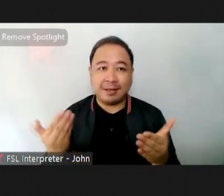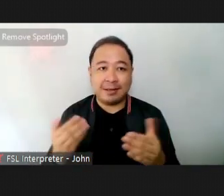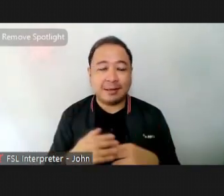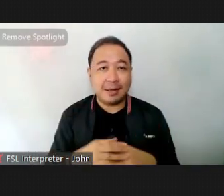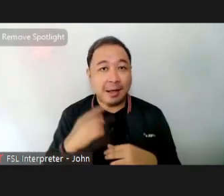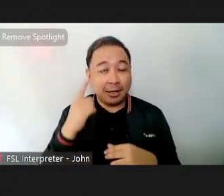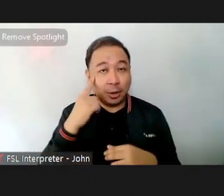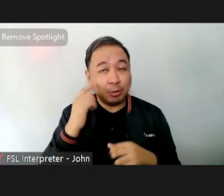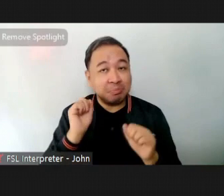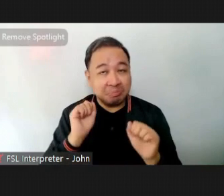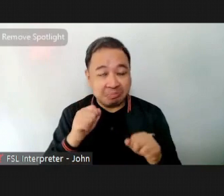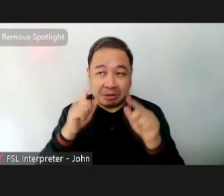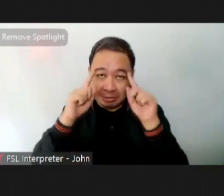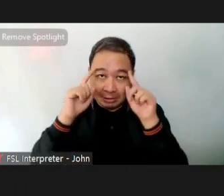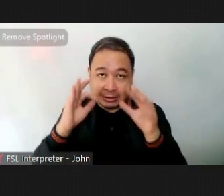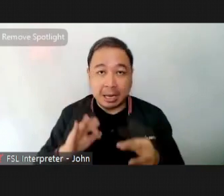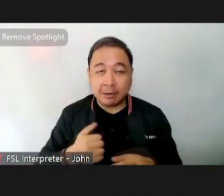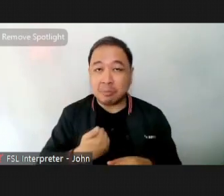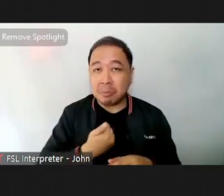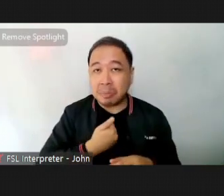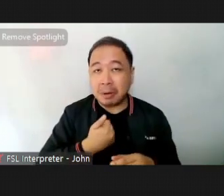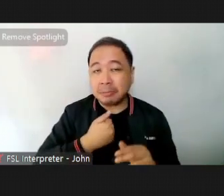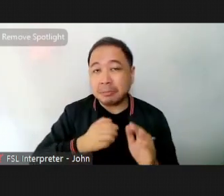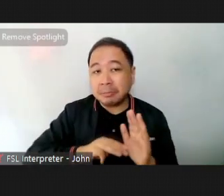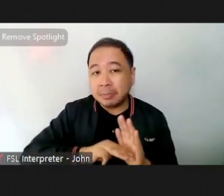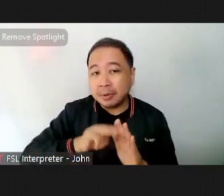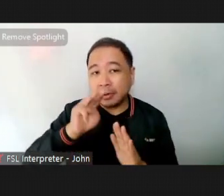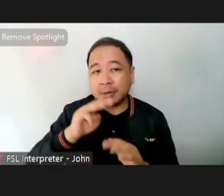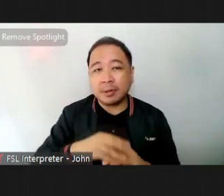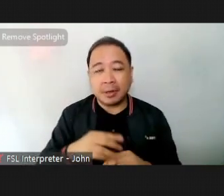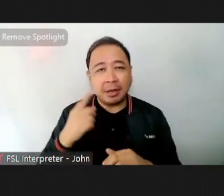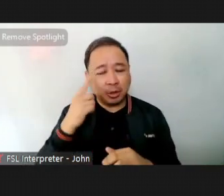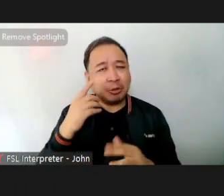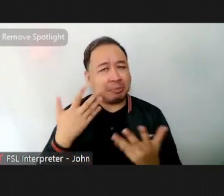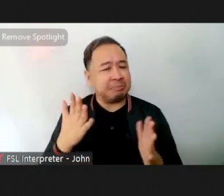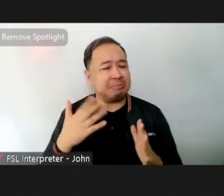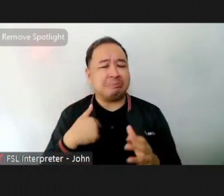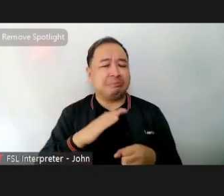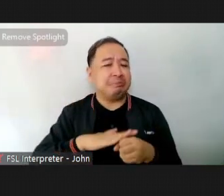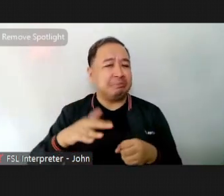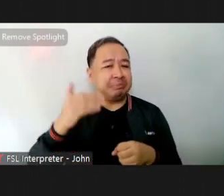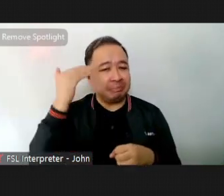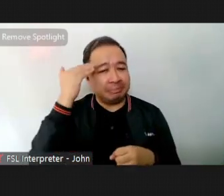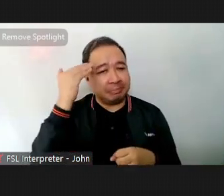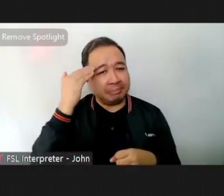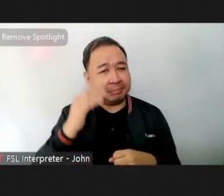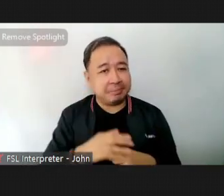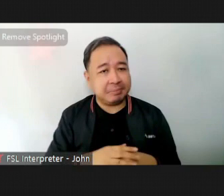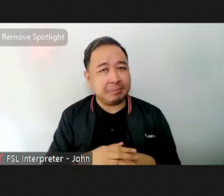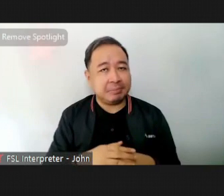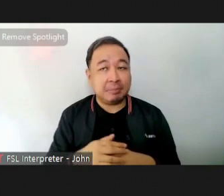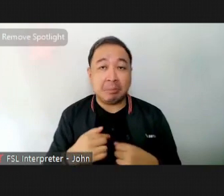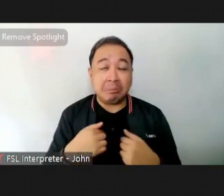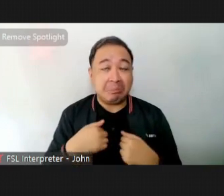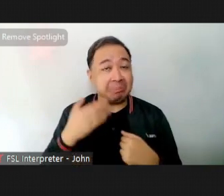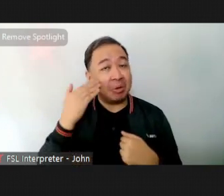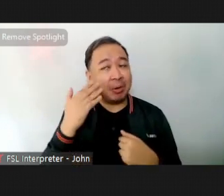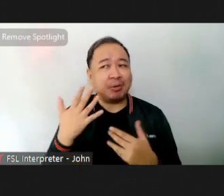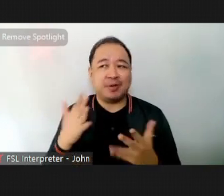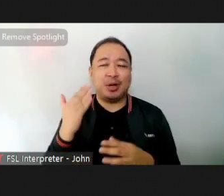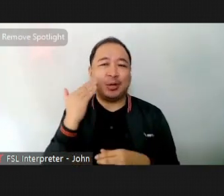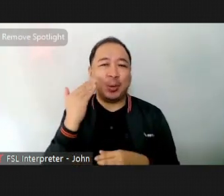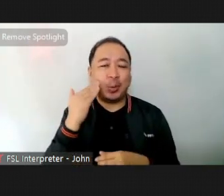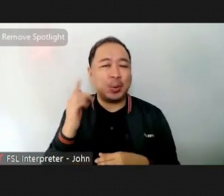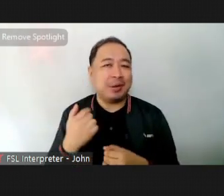life choices. I thought I already knew better. I thought I knew what love was. But I